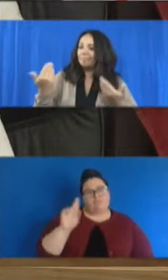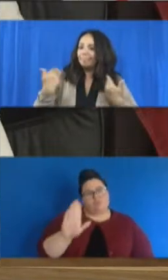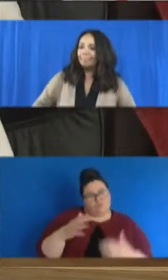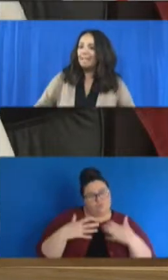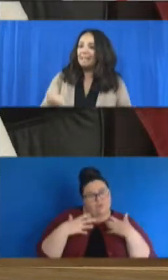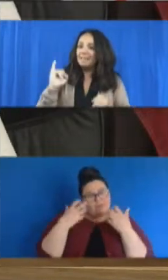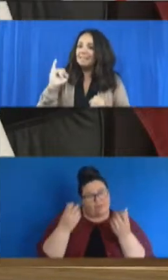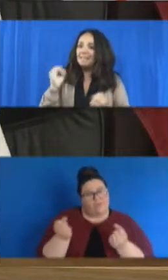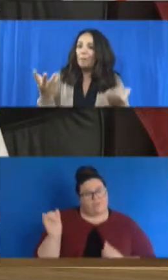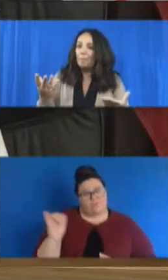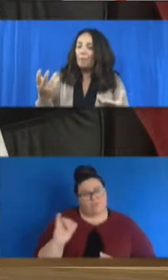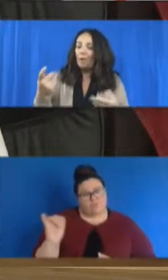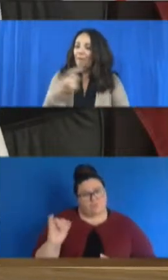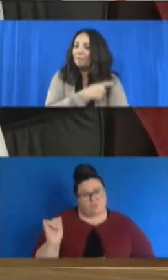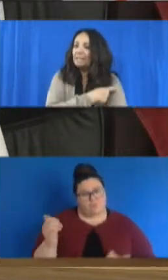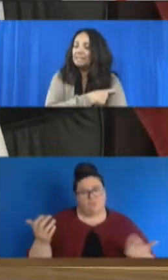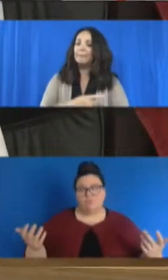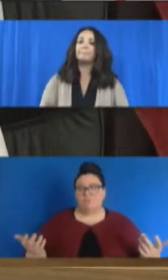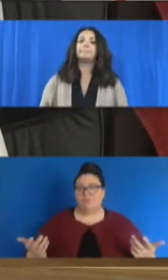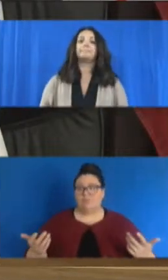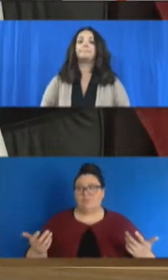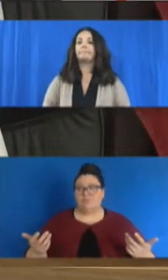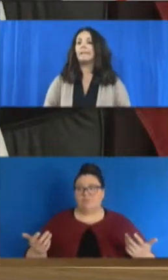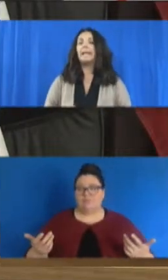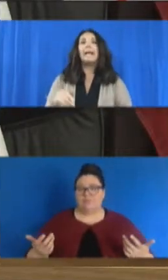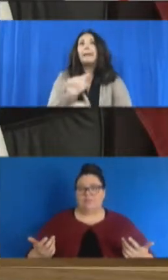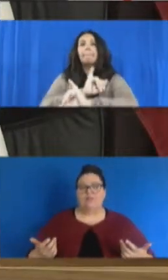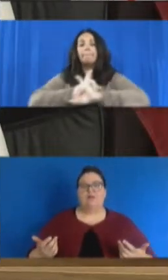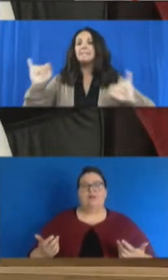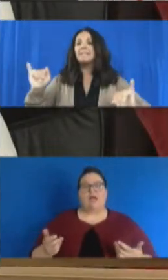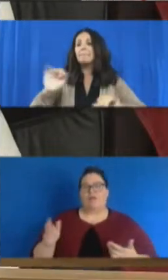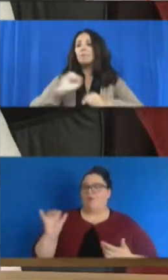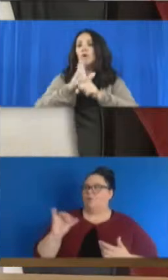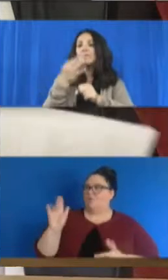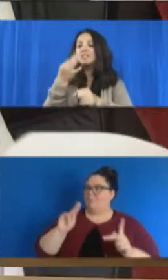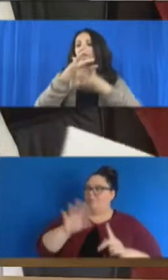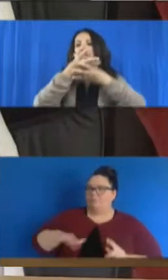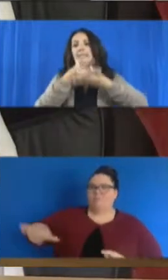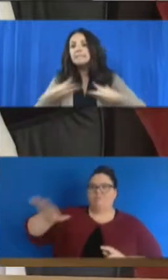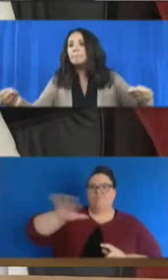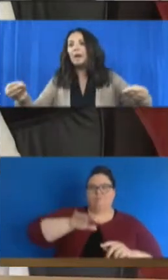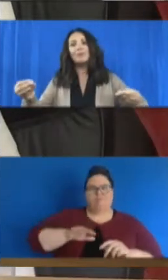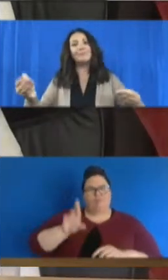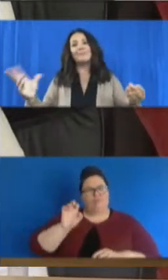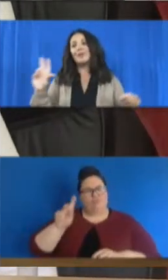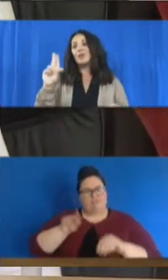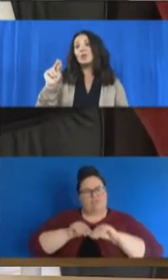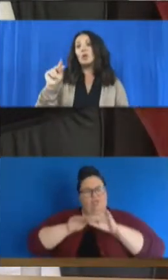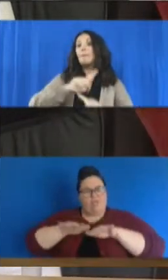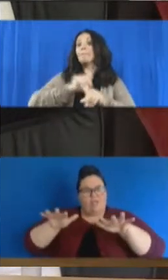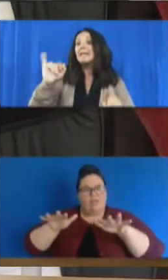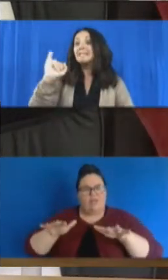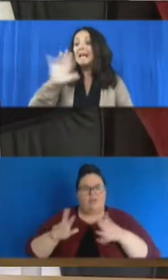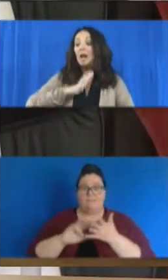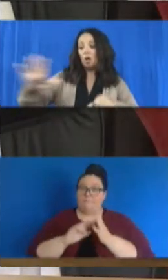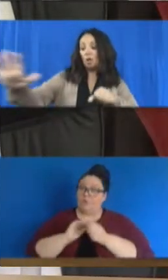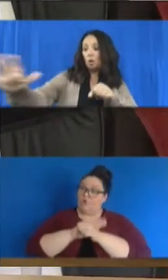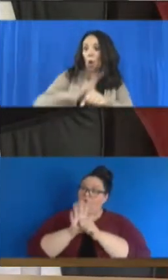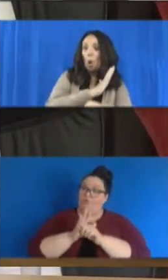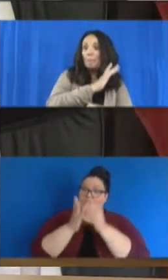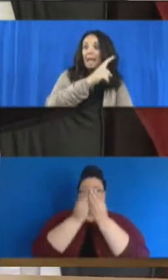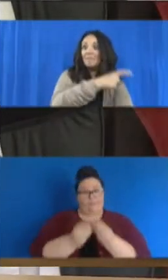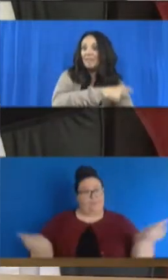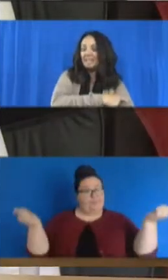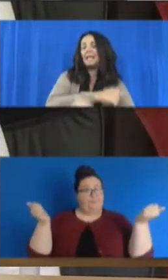au Nouveau-Brunswick. Il y a 2 nouveaux cas dans la zone 1, soit la région de Moncton et du sud-est du Nouveau-Brunswick. Une de